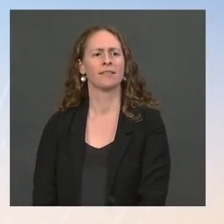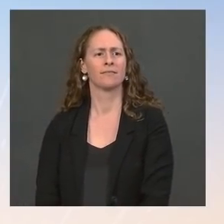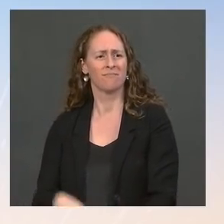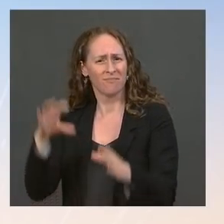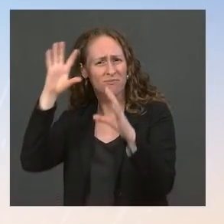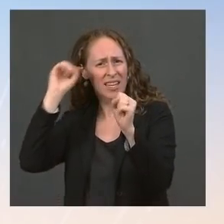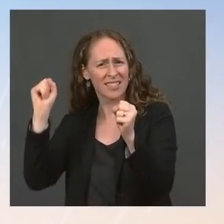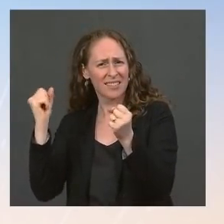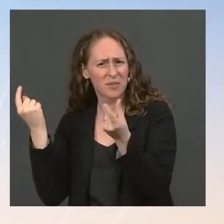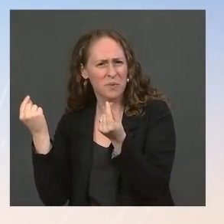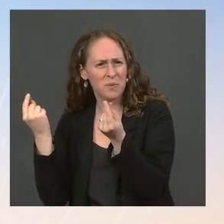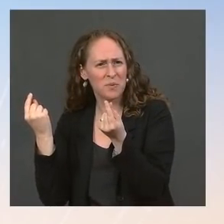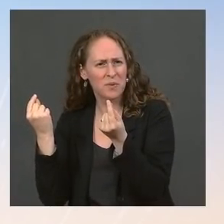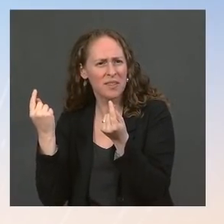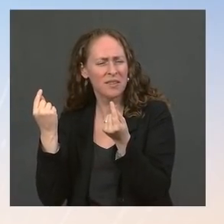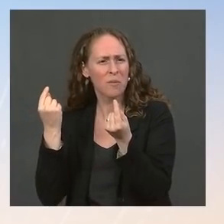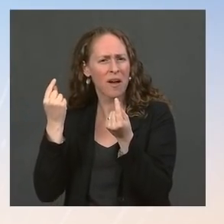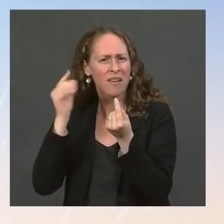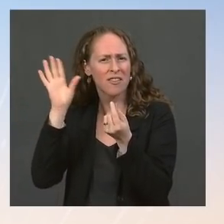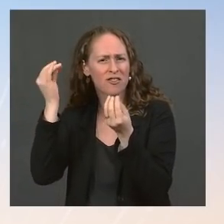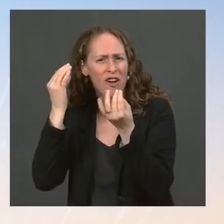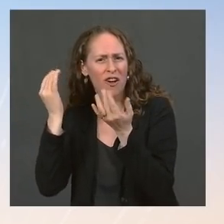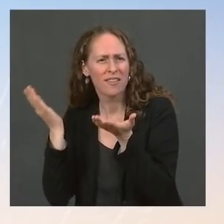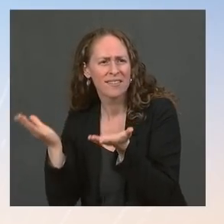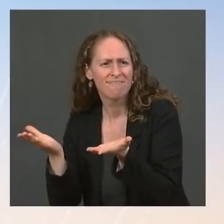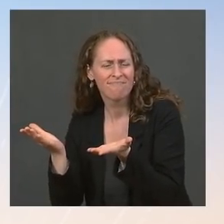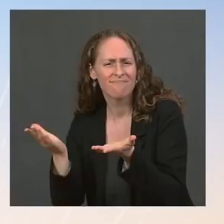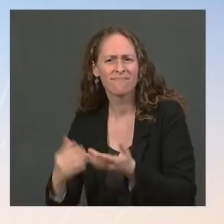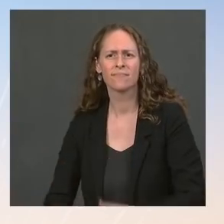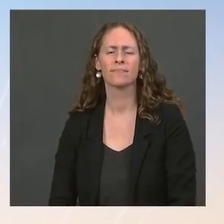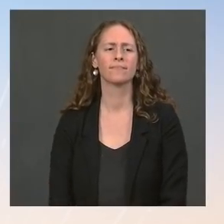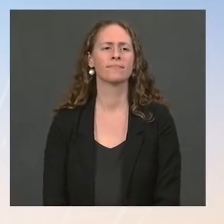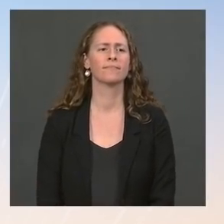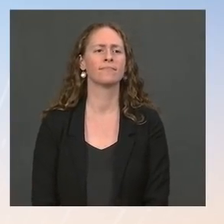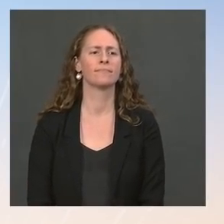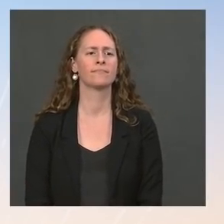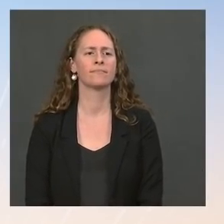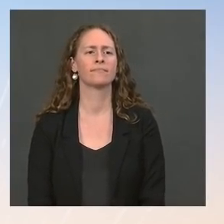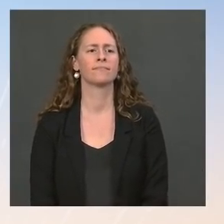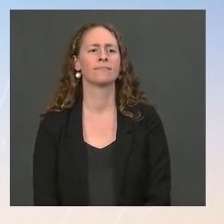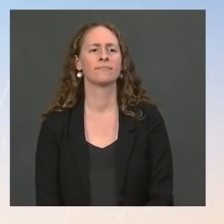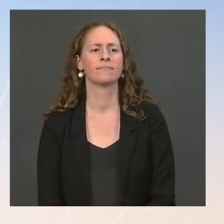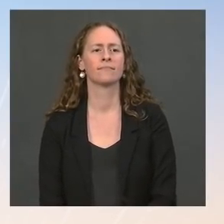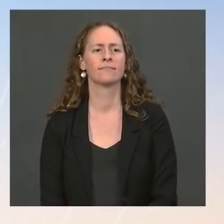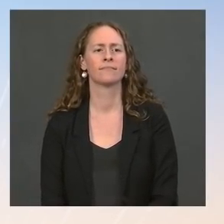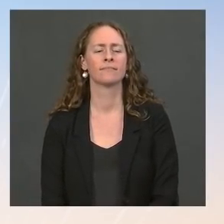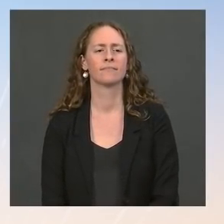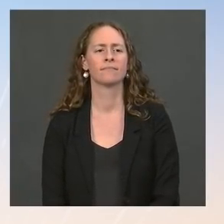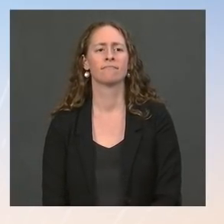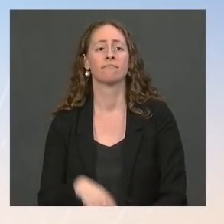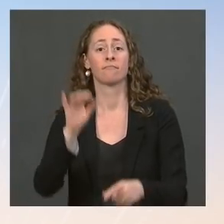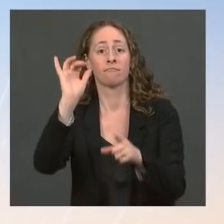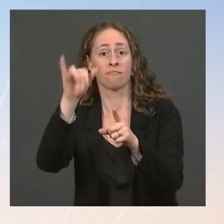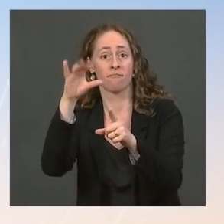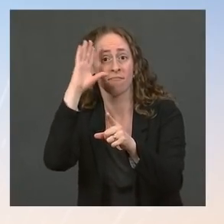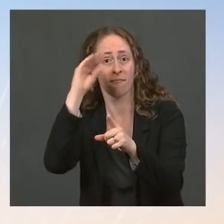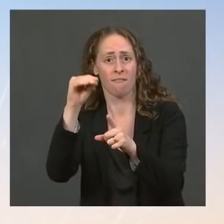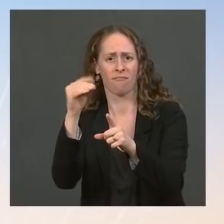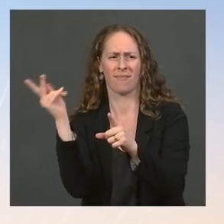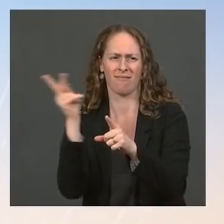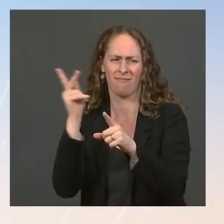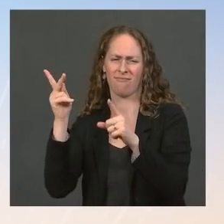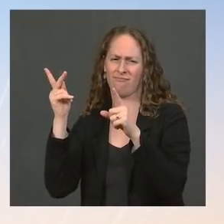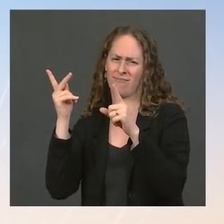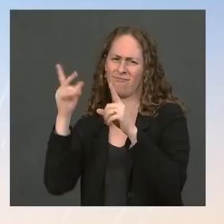to the congressman? Well, first, Congressman Dingell is a friend of the president's, a friend of this White House's, and we work in